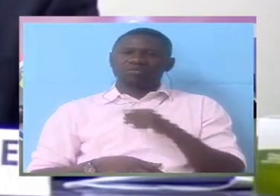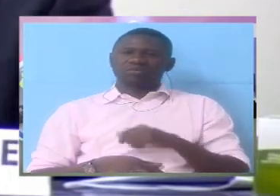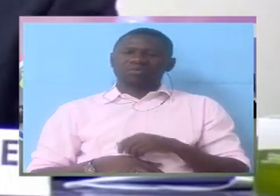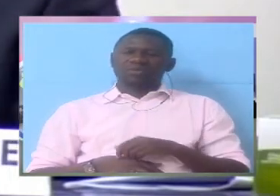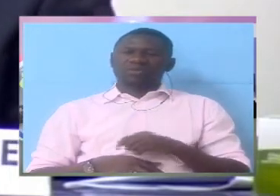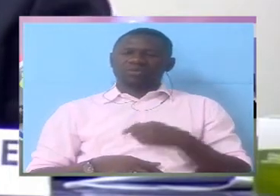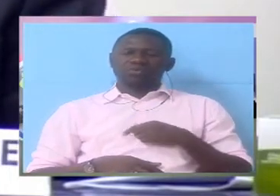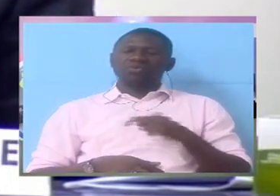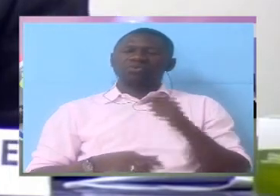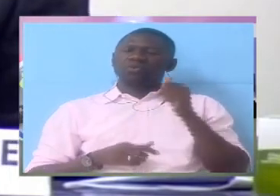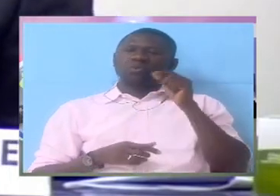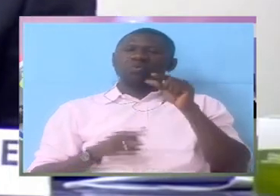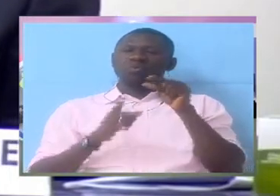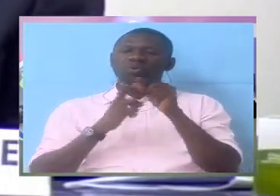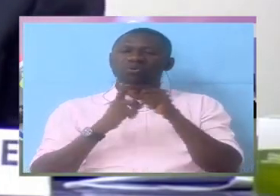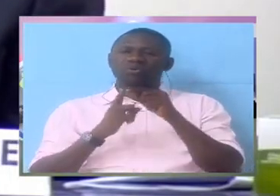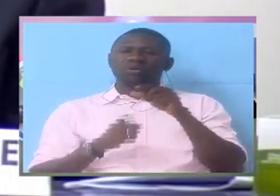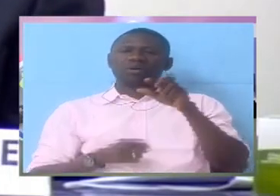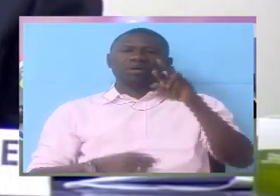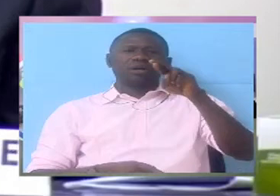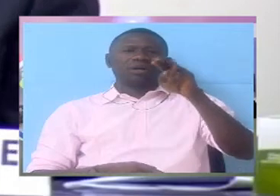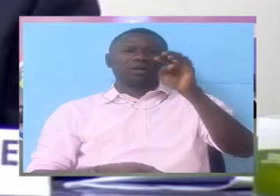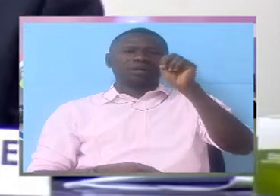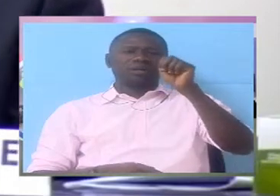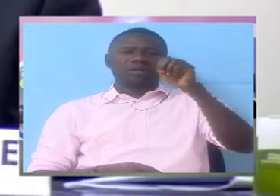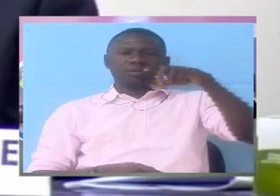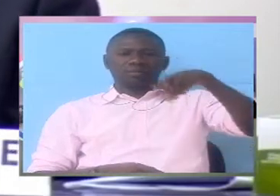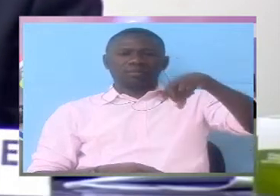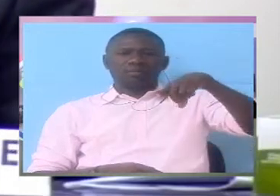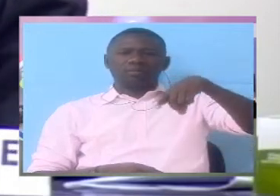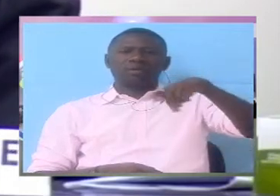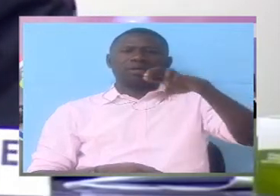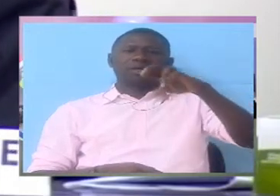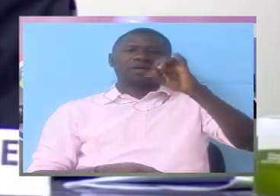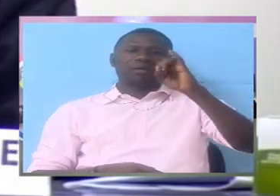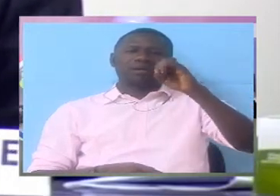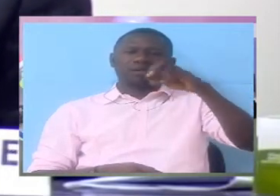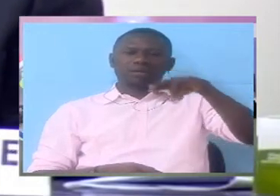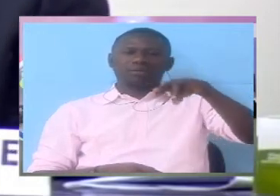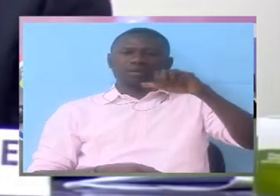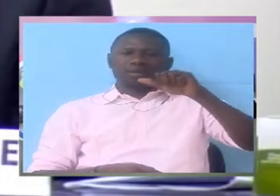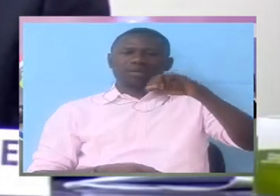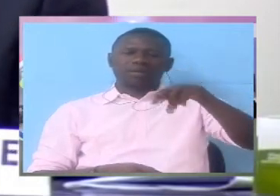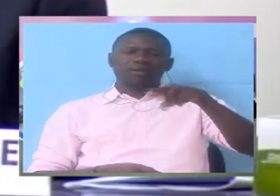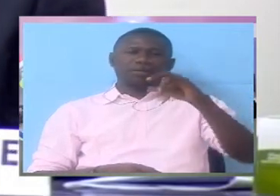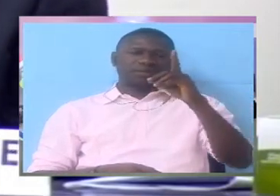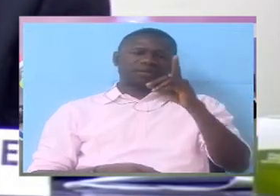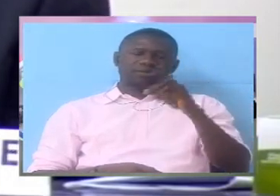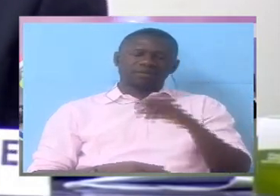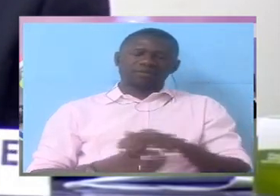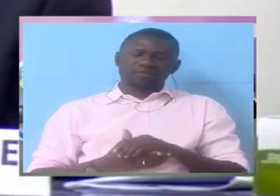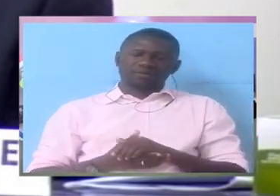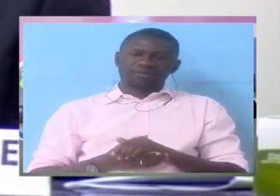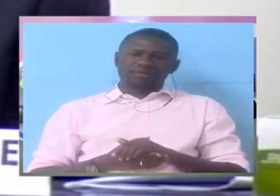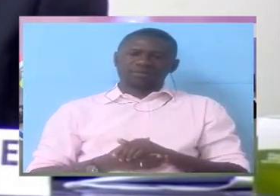or to use a term to reprimand. Reprimand. Well, reprimand is verbal, it's not physical.